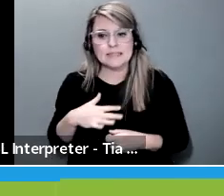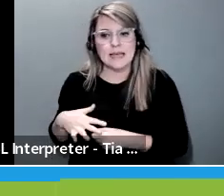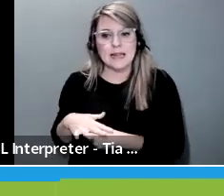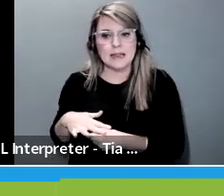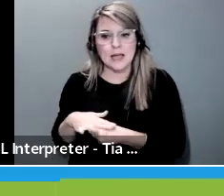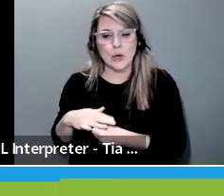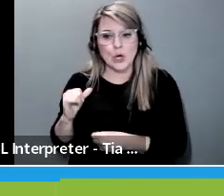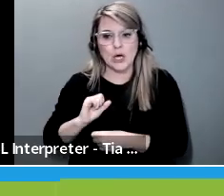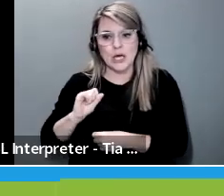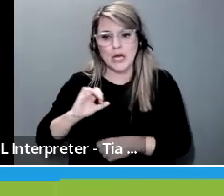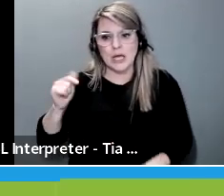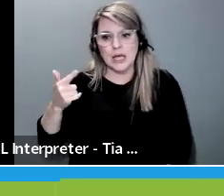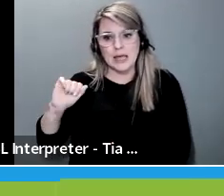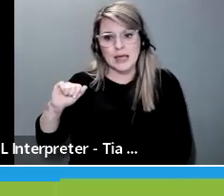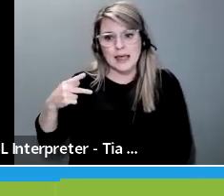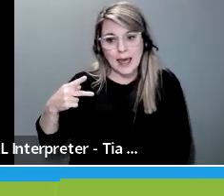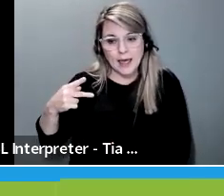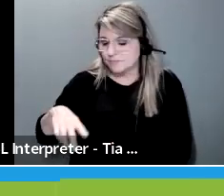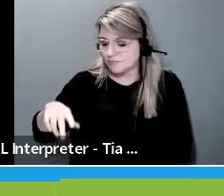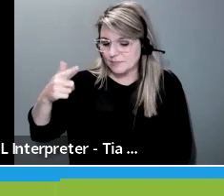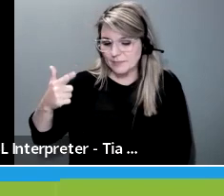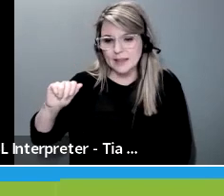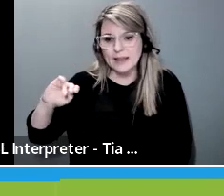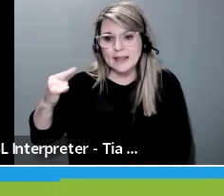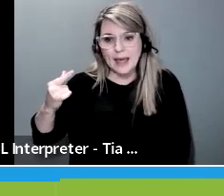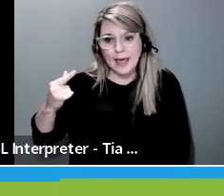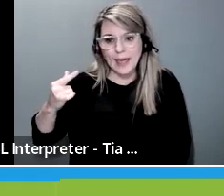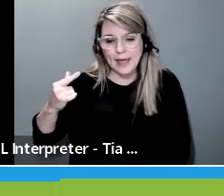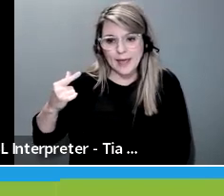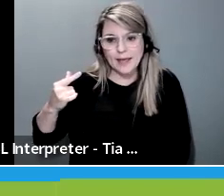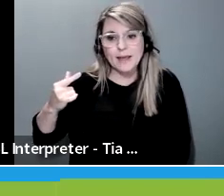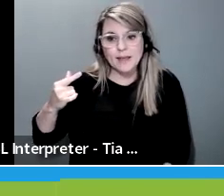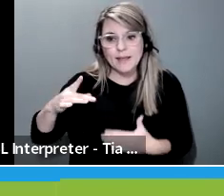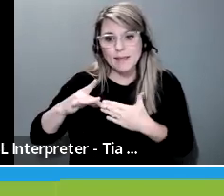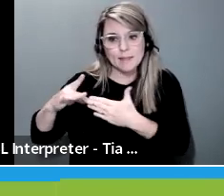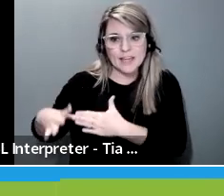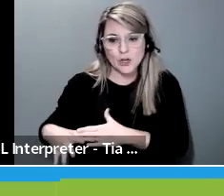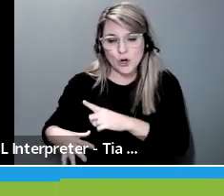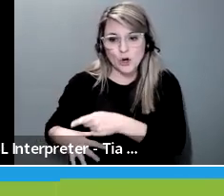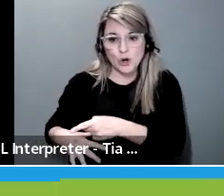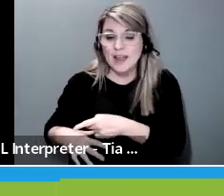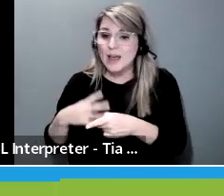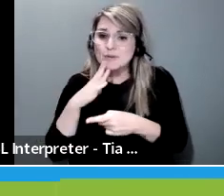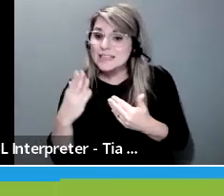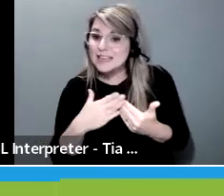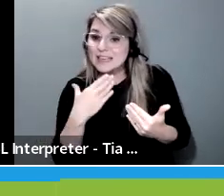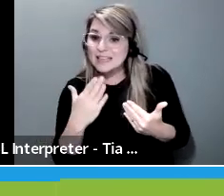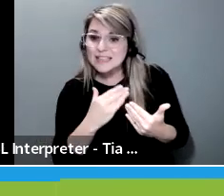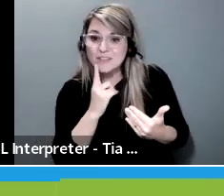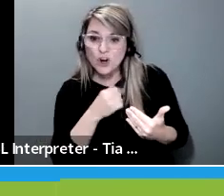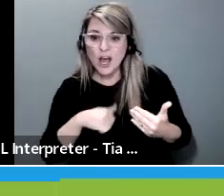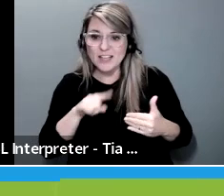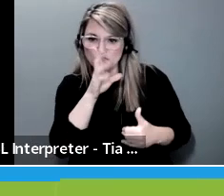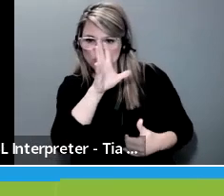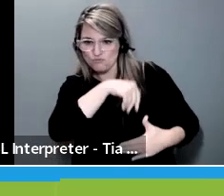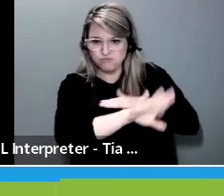very easy as a service provider in her life to come in and immediately say, you need to cut that connection off. But by